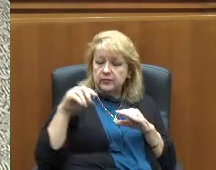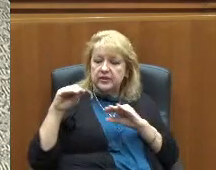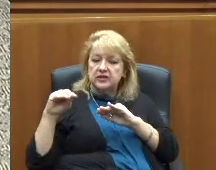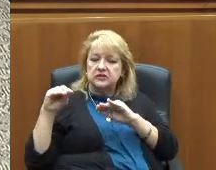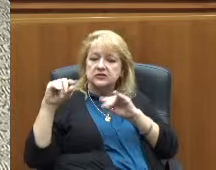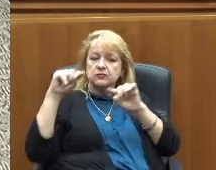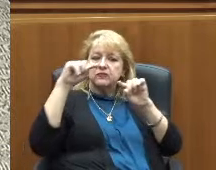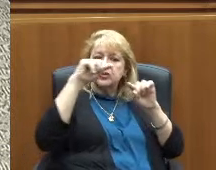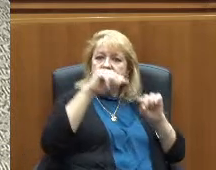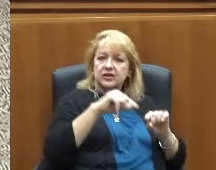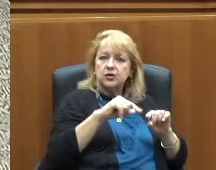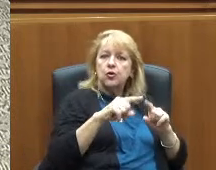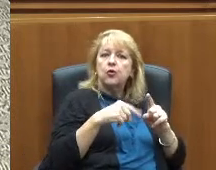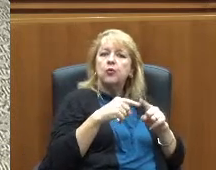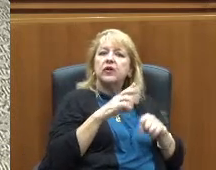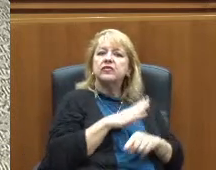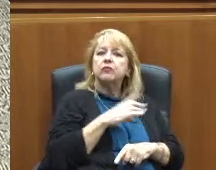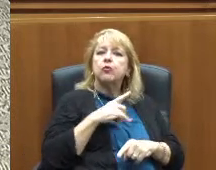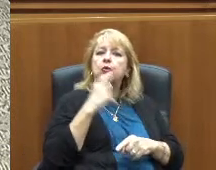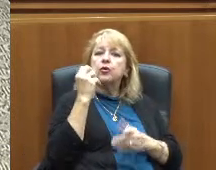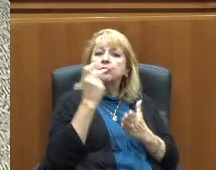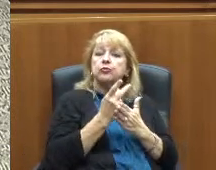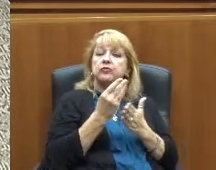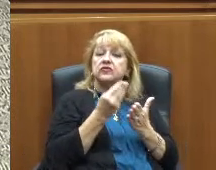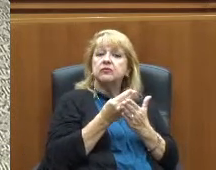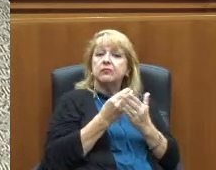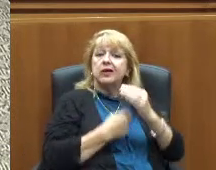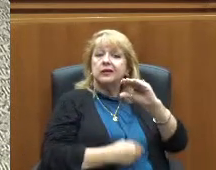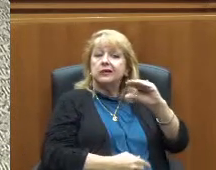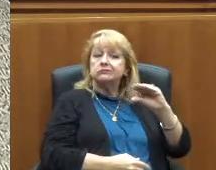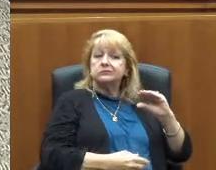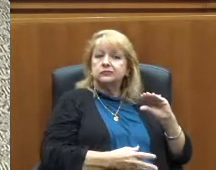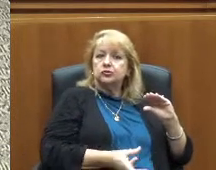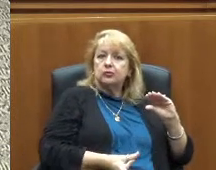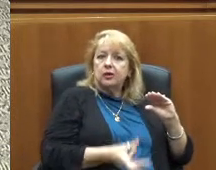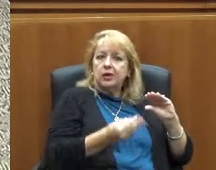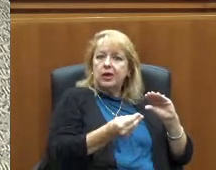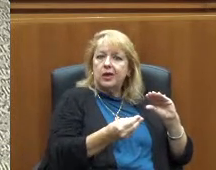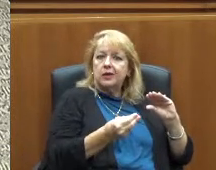stipend. Immediately when the board approved this supplement,